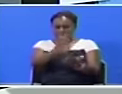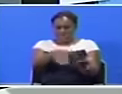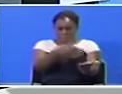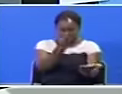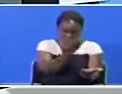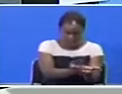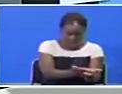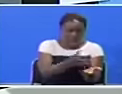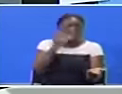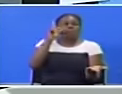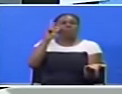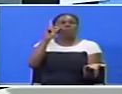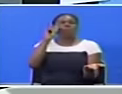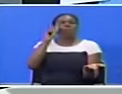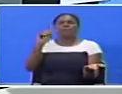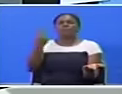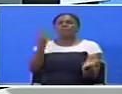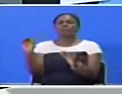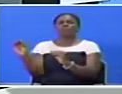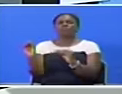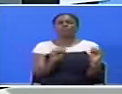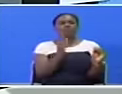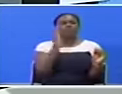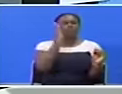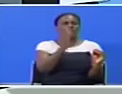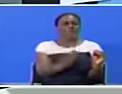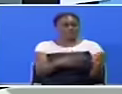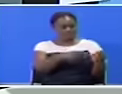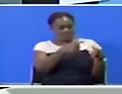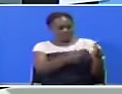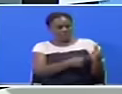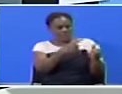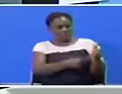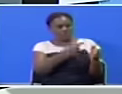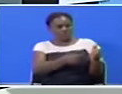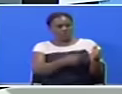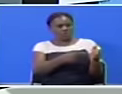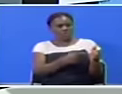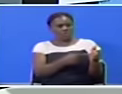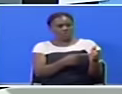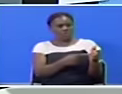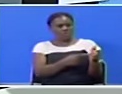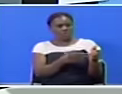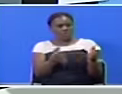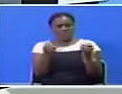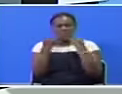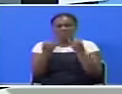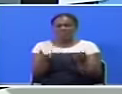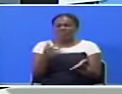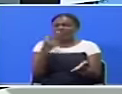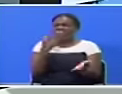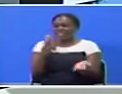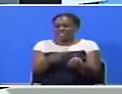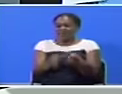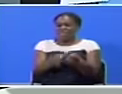lands in Mombasa, it is transferred directly to the factories. Okay. But that condition wasn't on the white maize. Right. Yes.